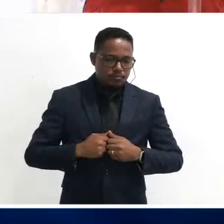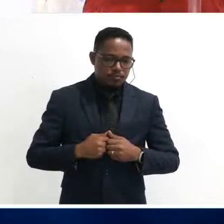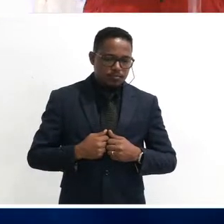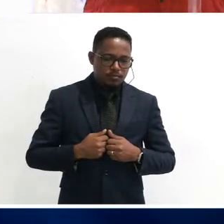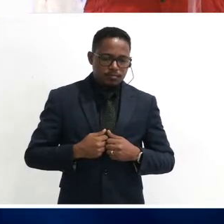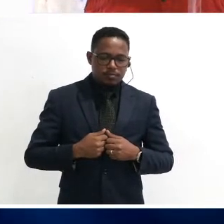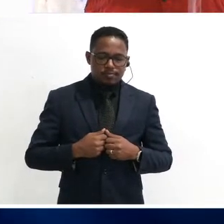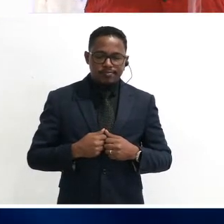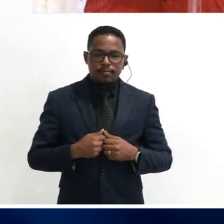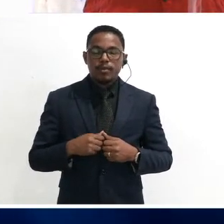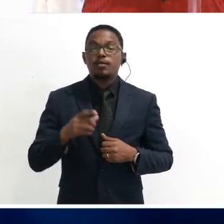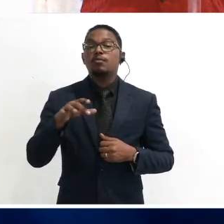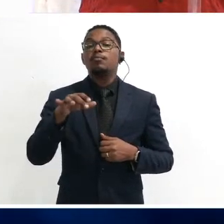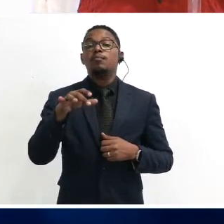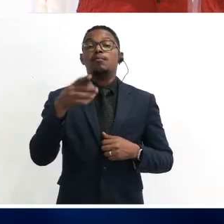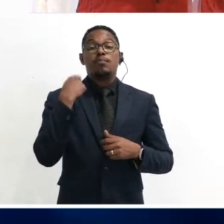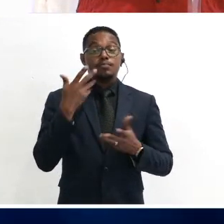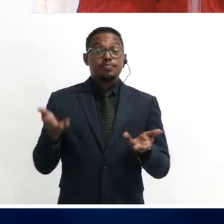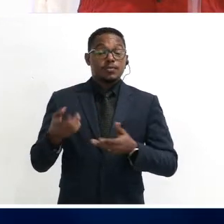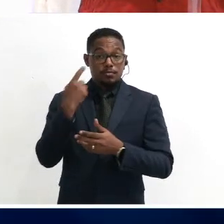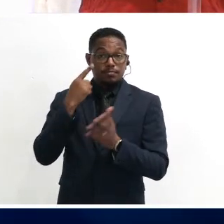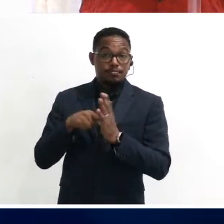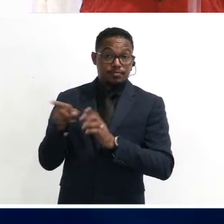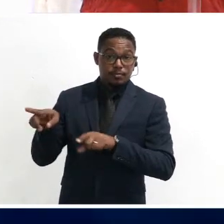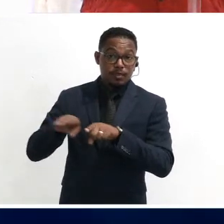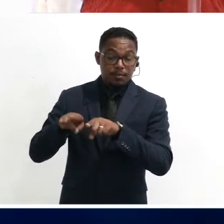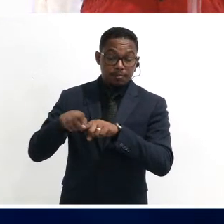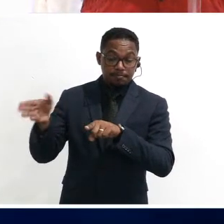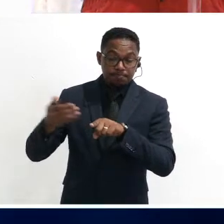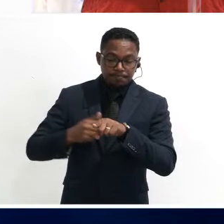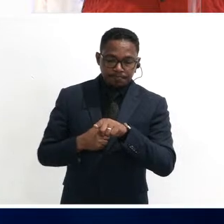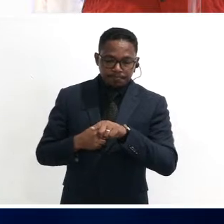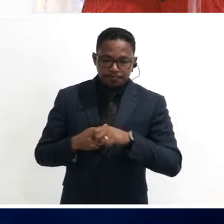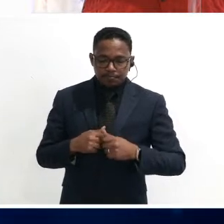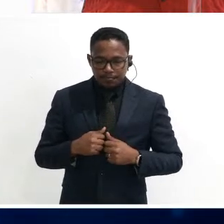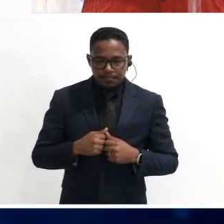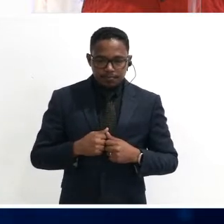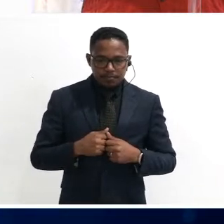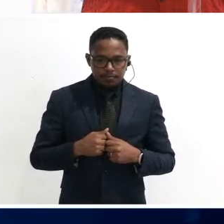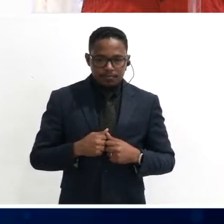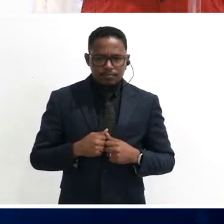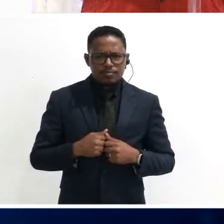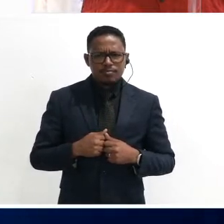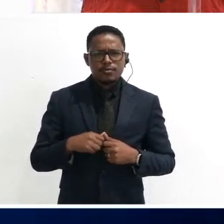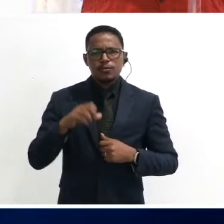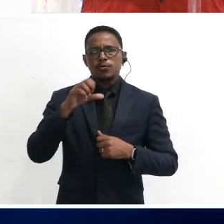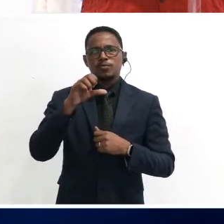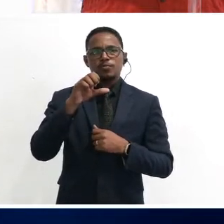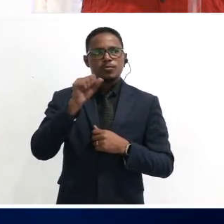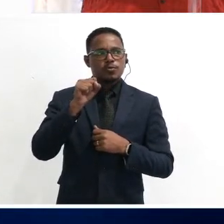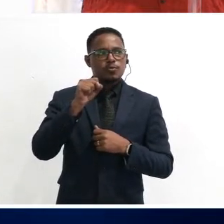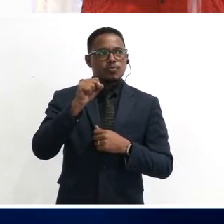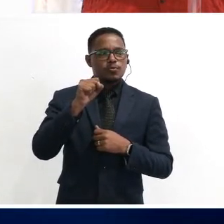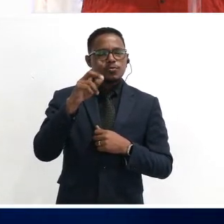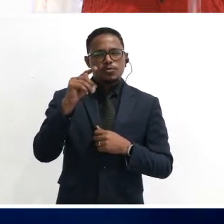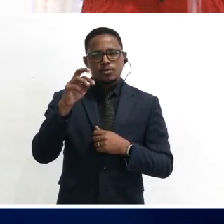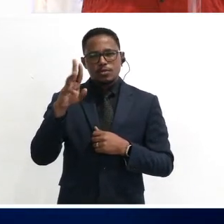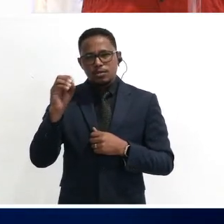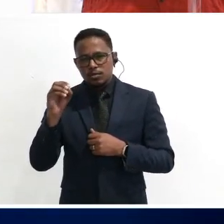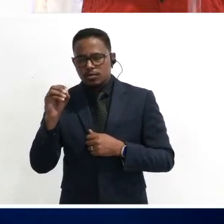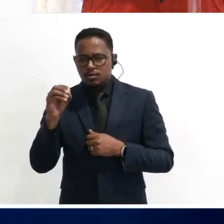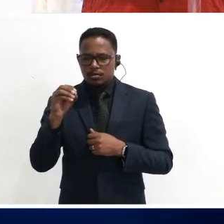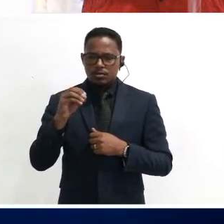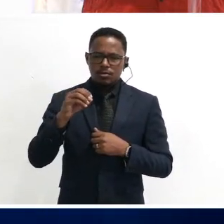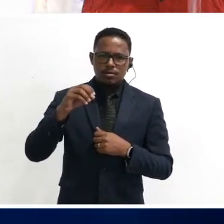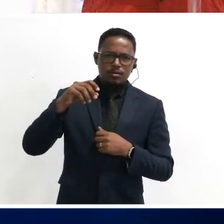This again just is talking about mainly, you know, what is your substrate and what is the pitch or what is the density you can support, going